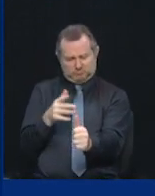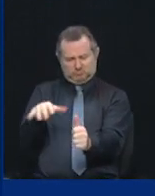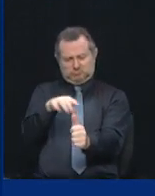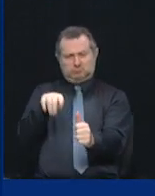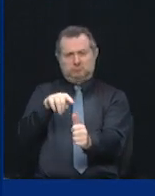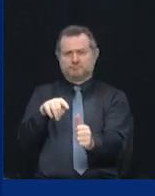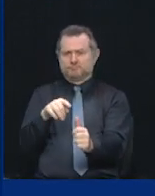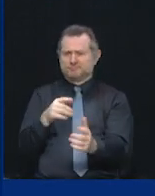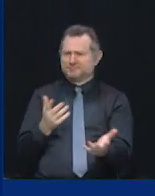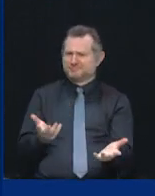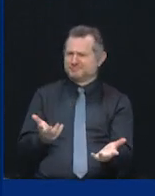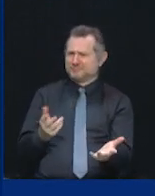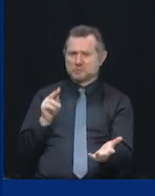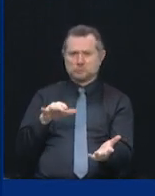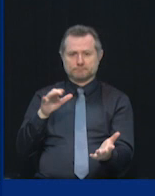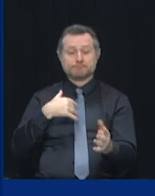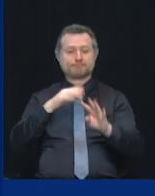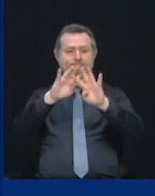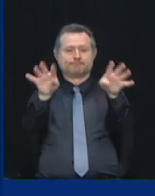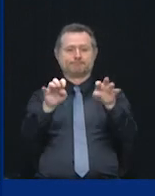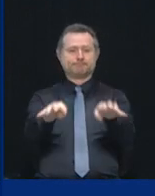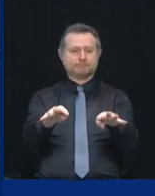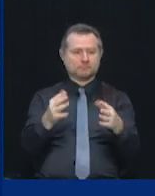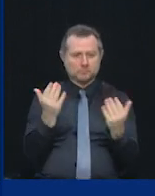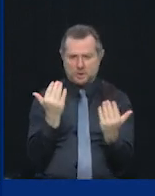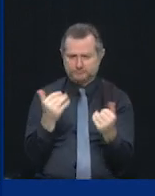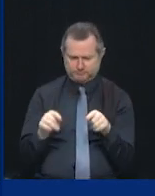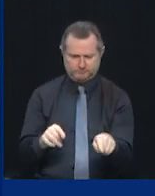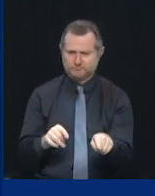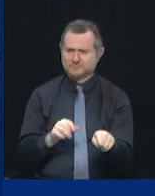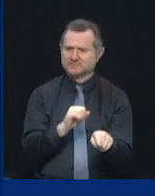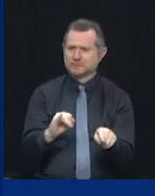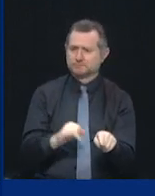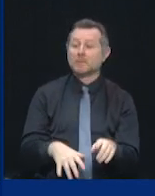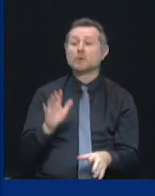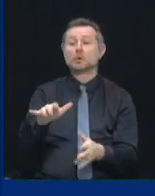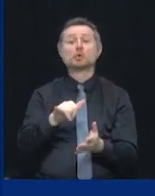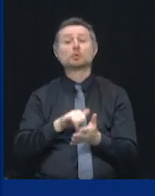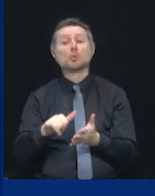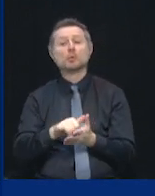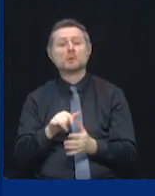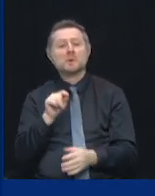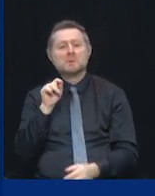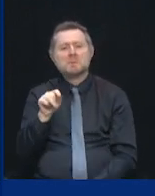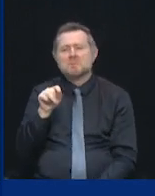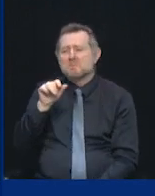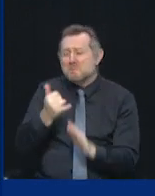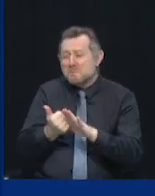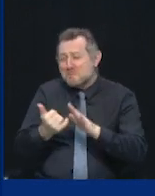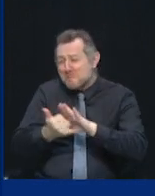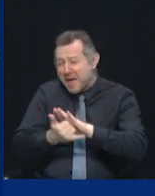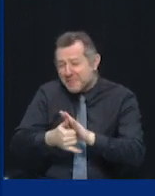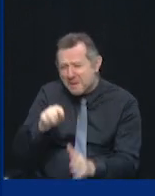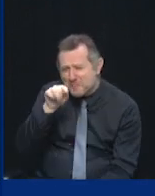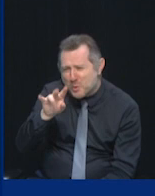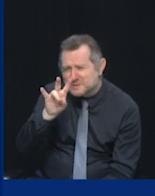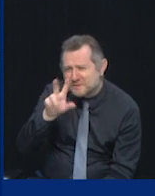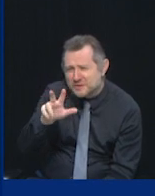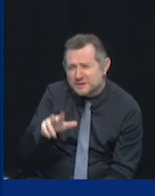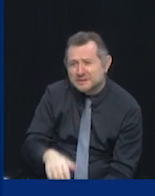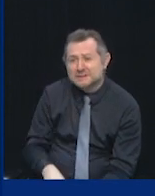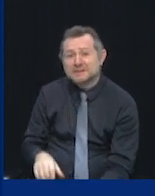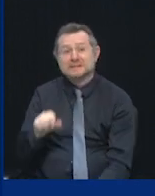range of positivity. Manhattan, 0.7. Staten Island, literally